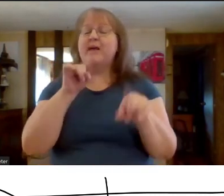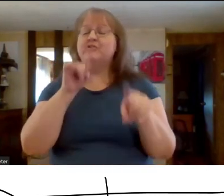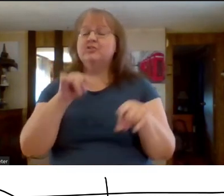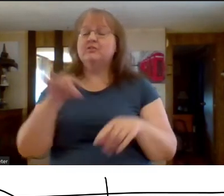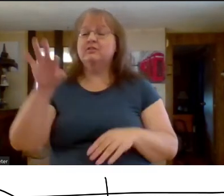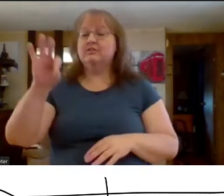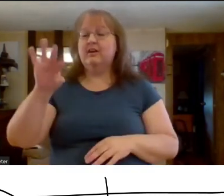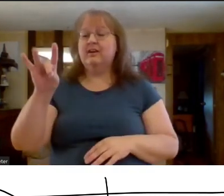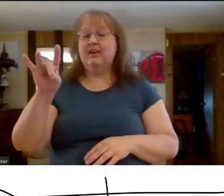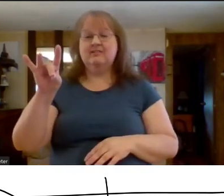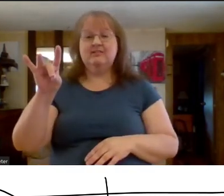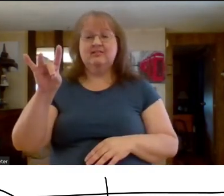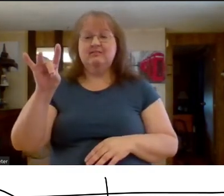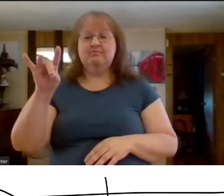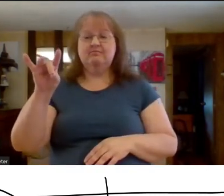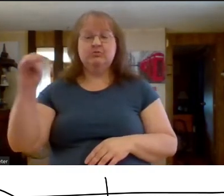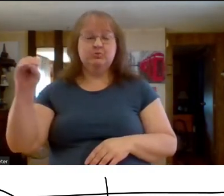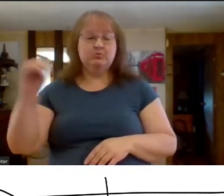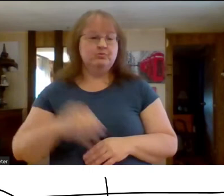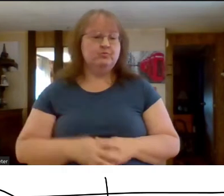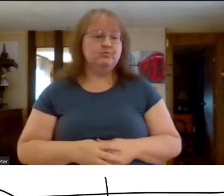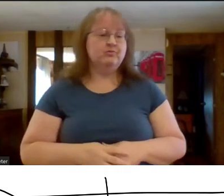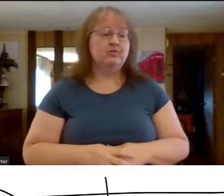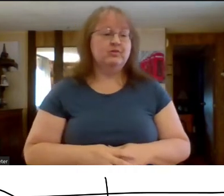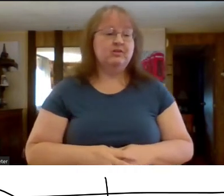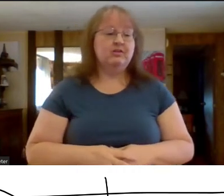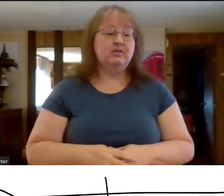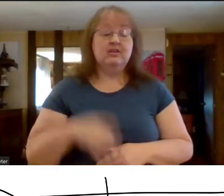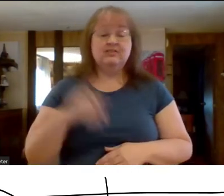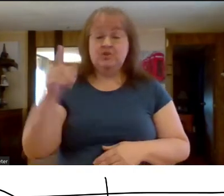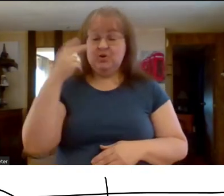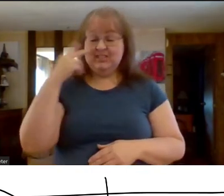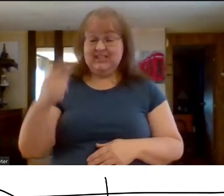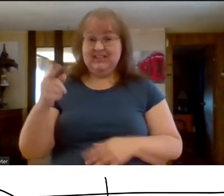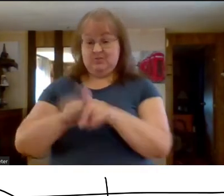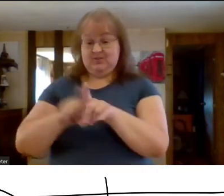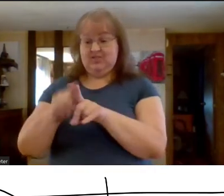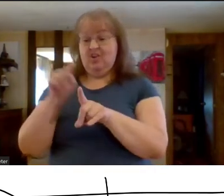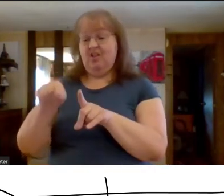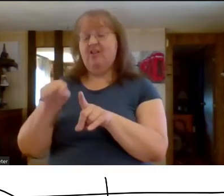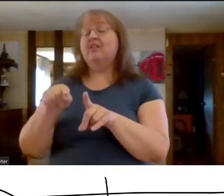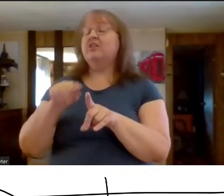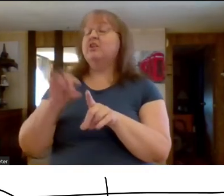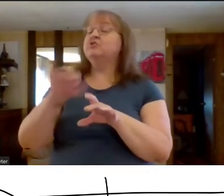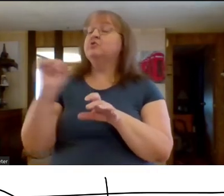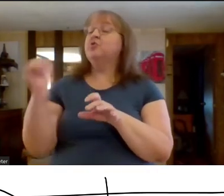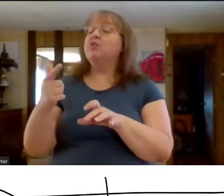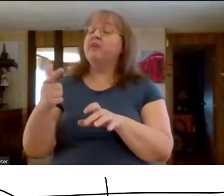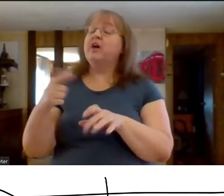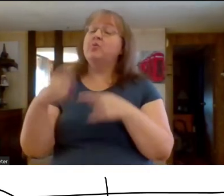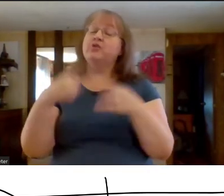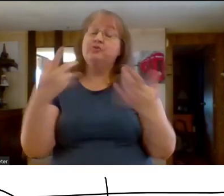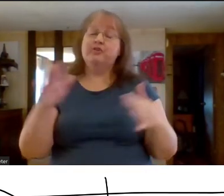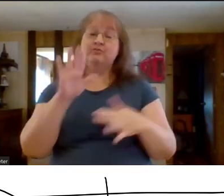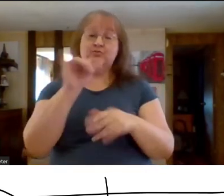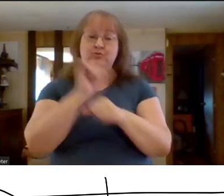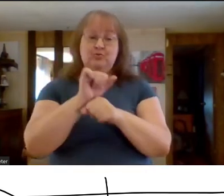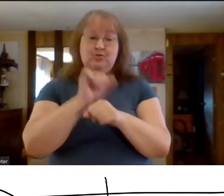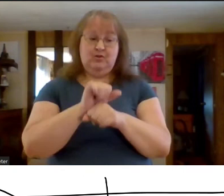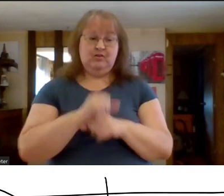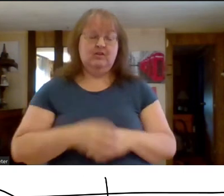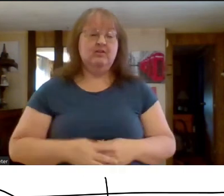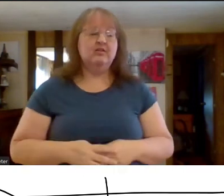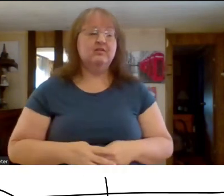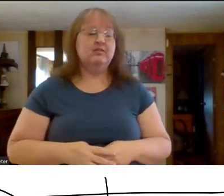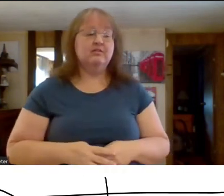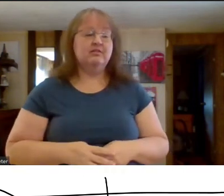0.28. Right, you're going to get the same answer in the end, 9,800. You're probably going to get this once you do all your work. Then you have to make 2 jumps to